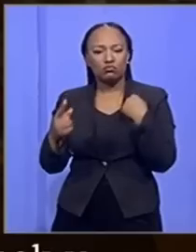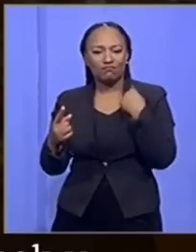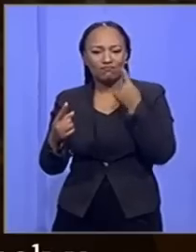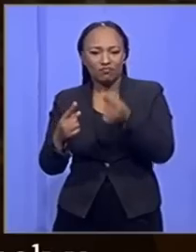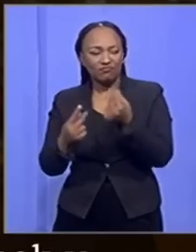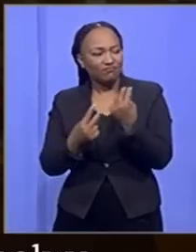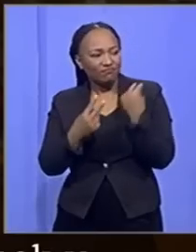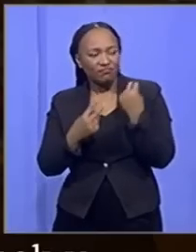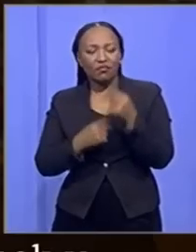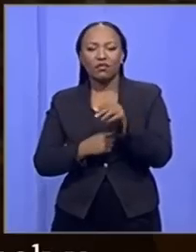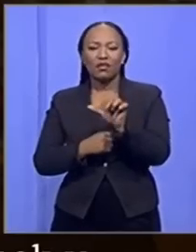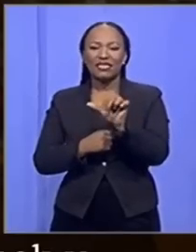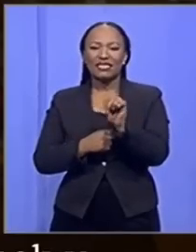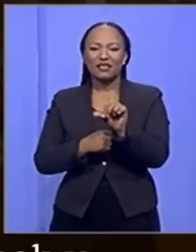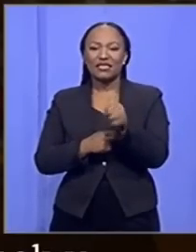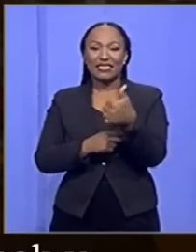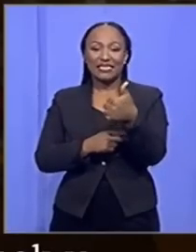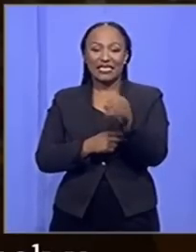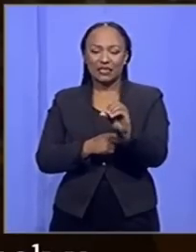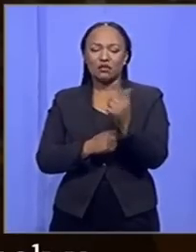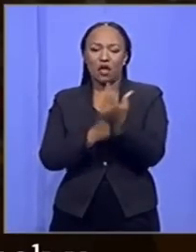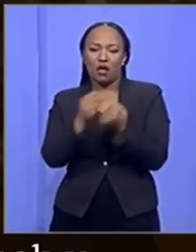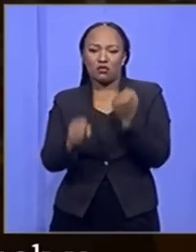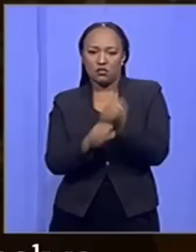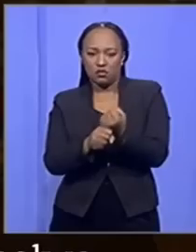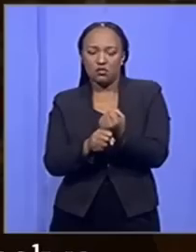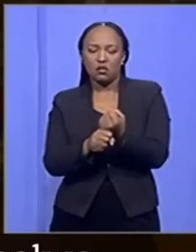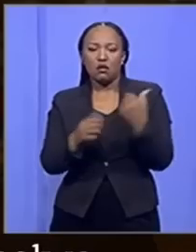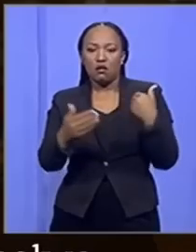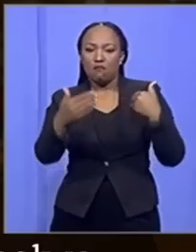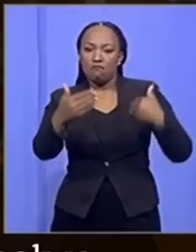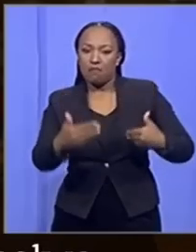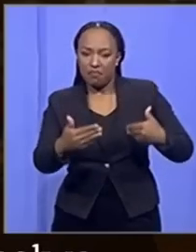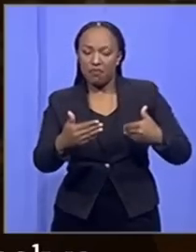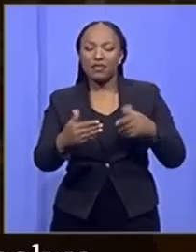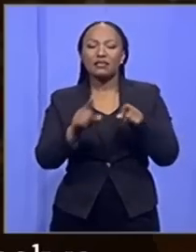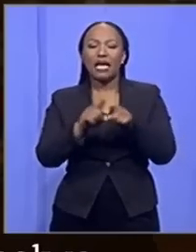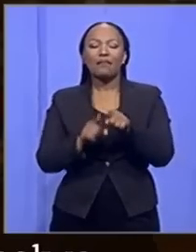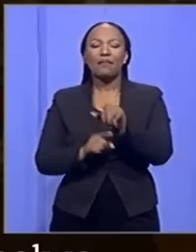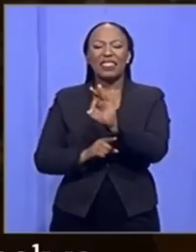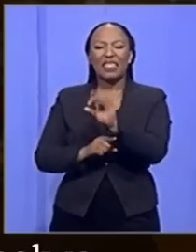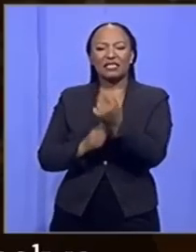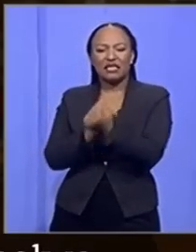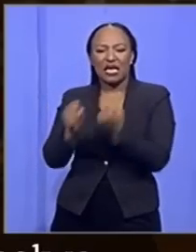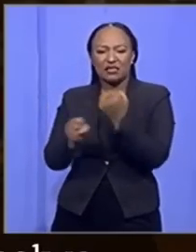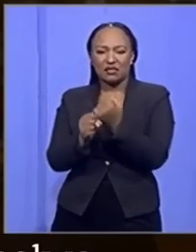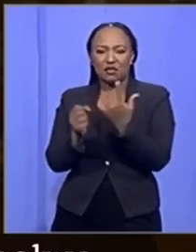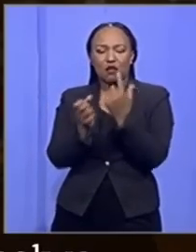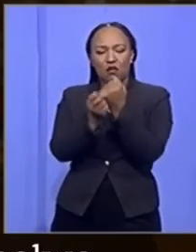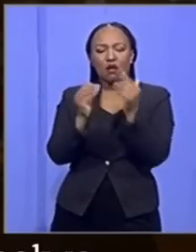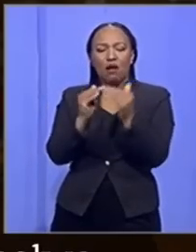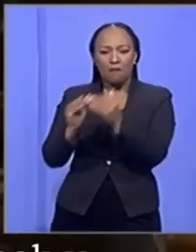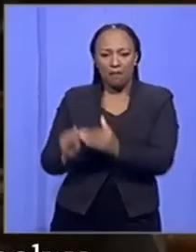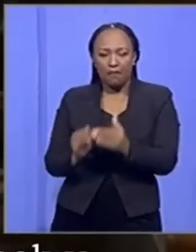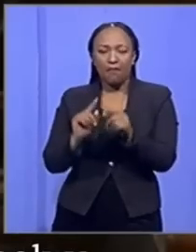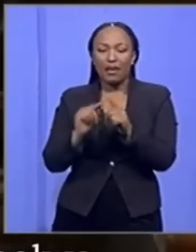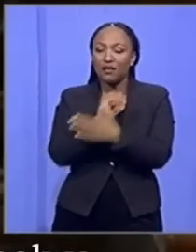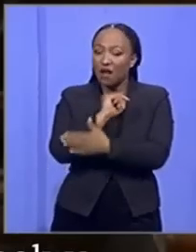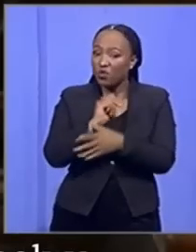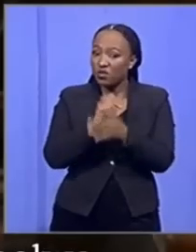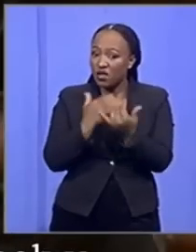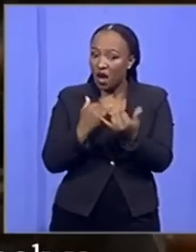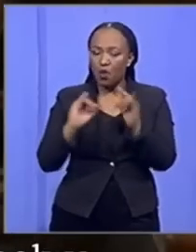sentence, but also 30 years of democracy, a time when our democracy is really in quite a fragile state. I